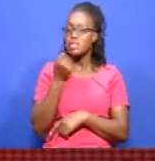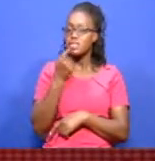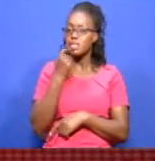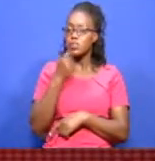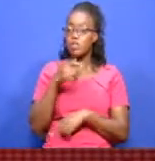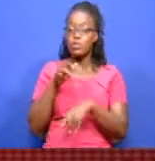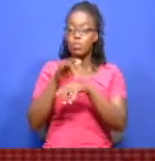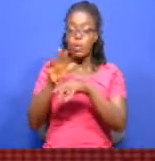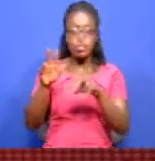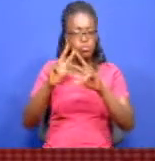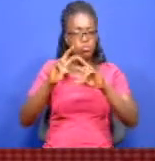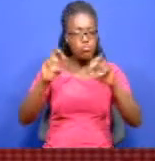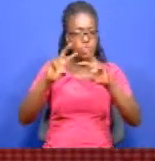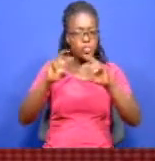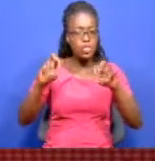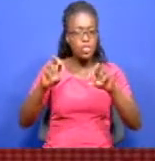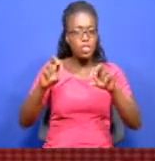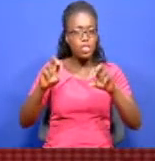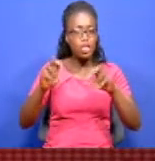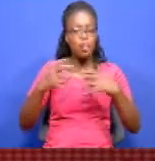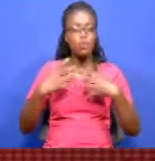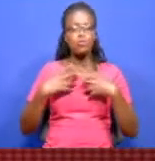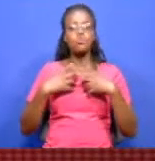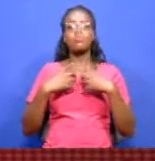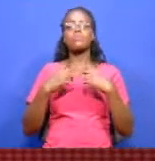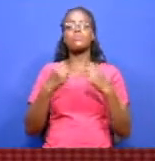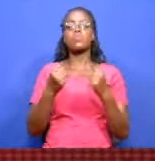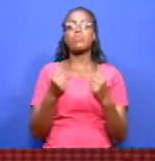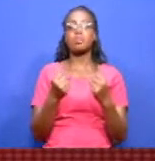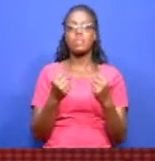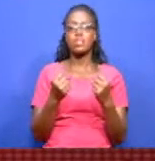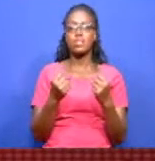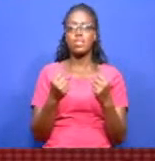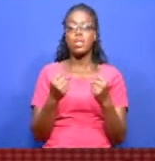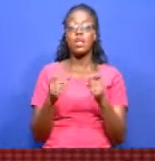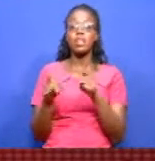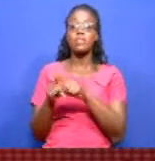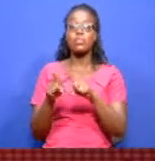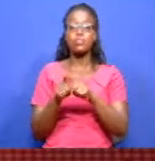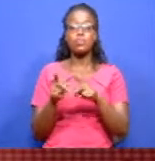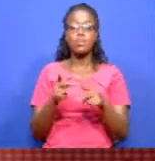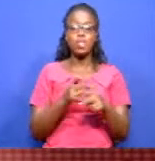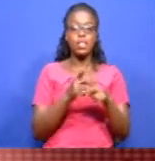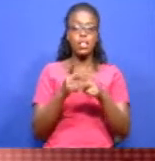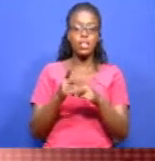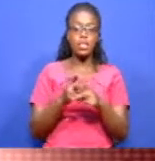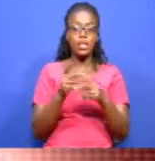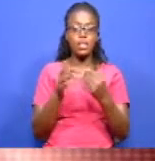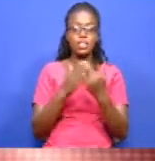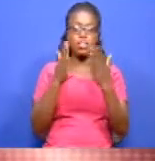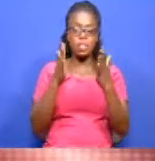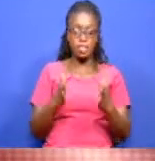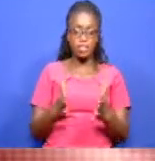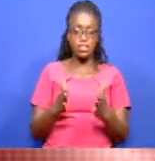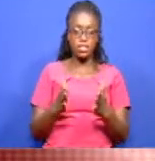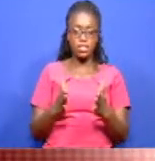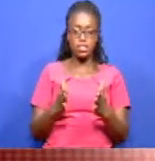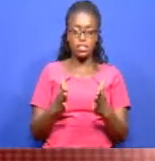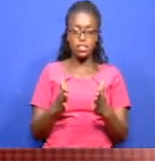and who were recovering together with their caretakers were the ones who came in